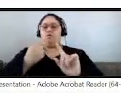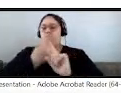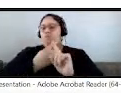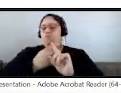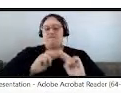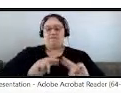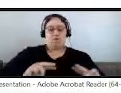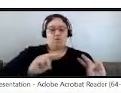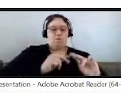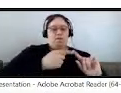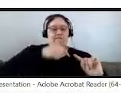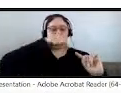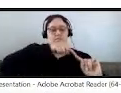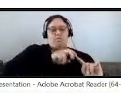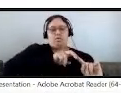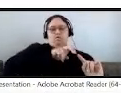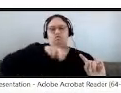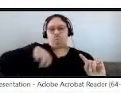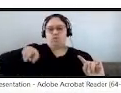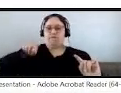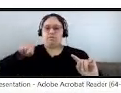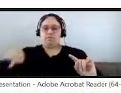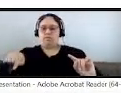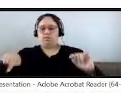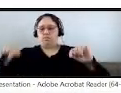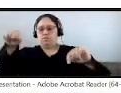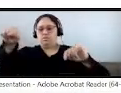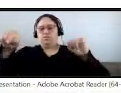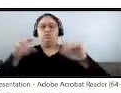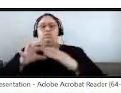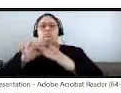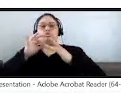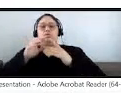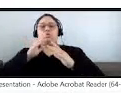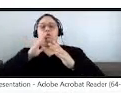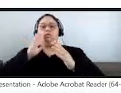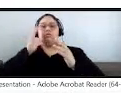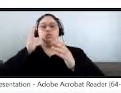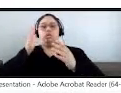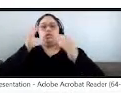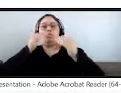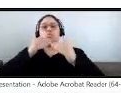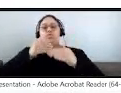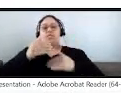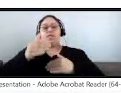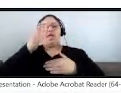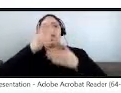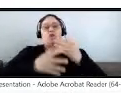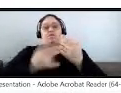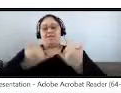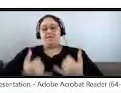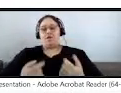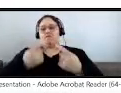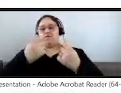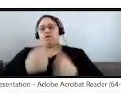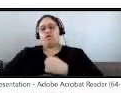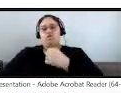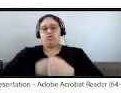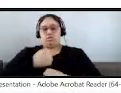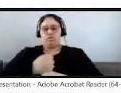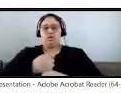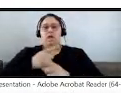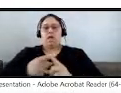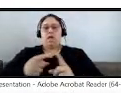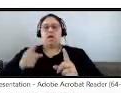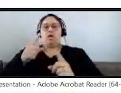but traveling from point A to point B also, especially leading up to the end of the current financial year. And the